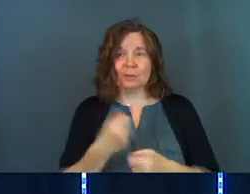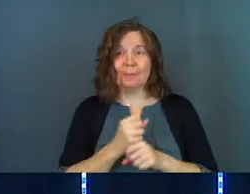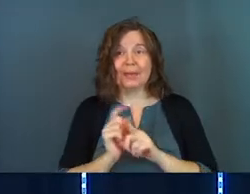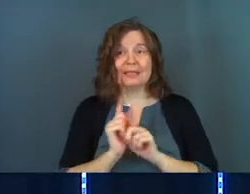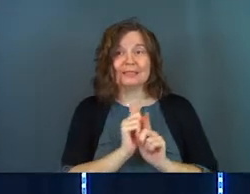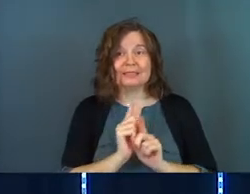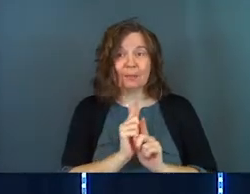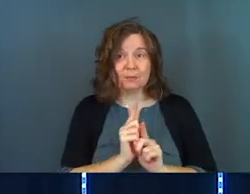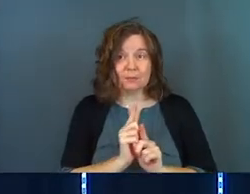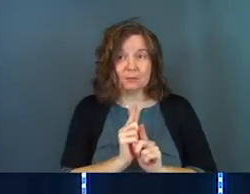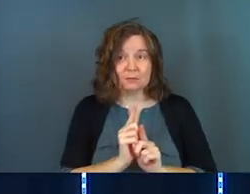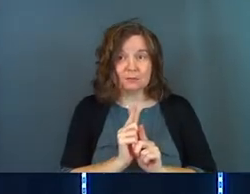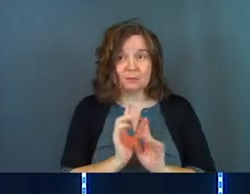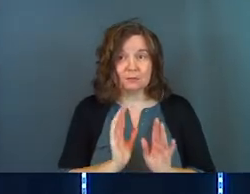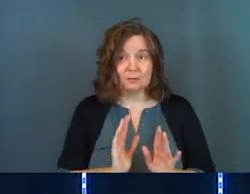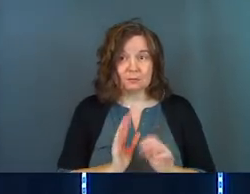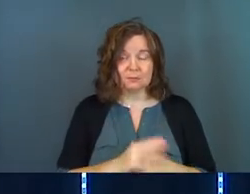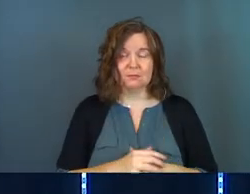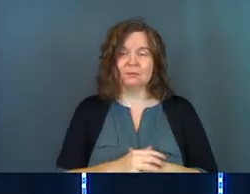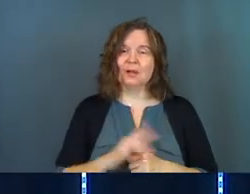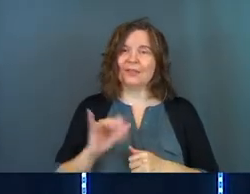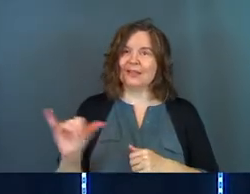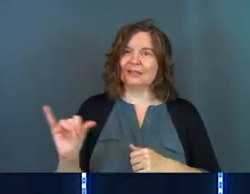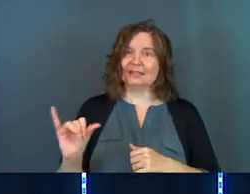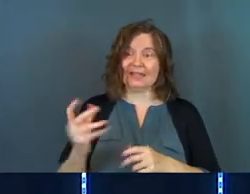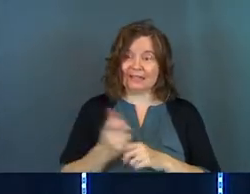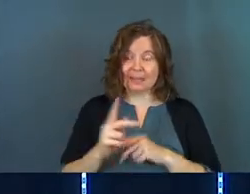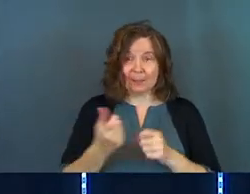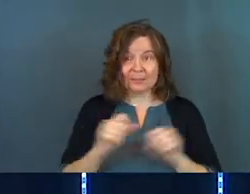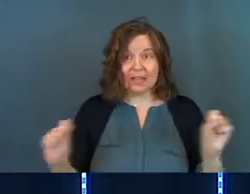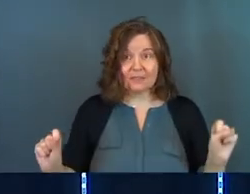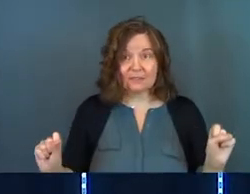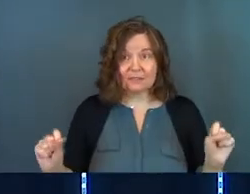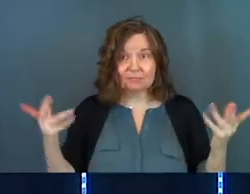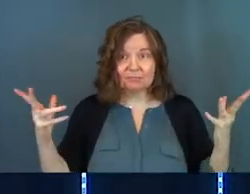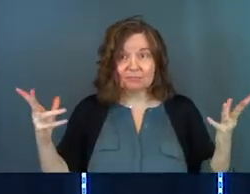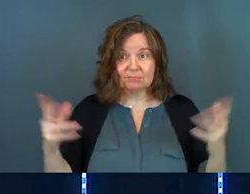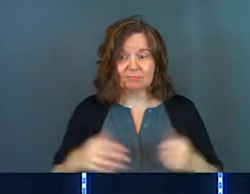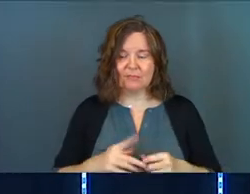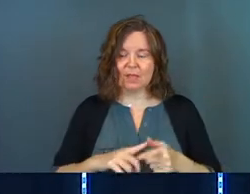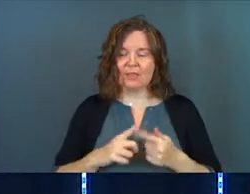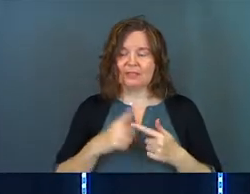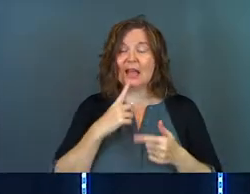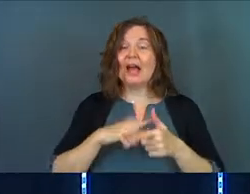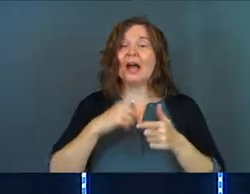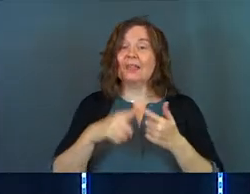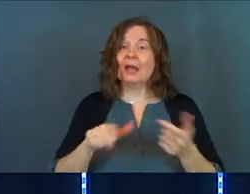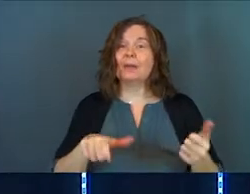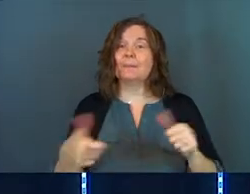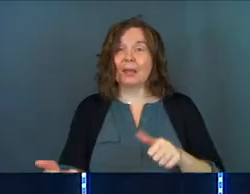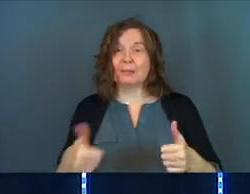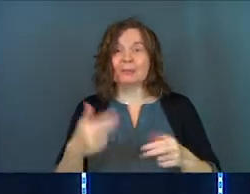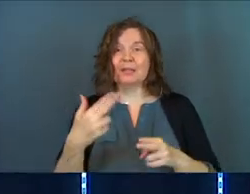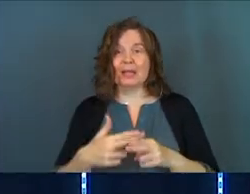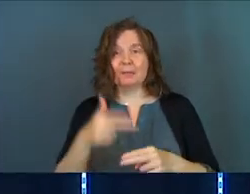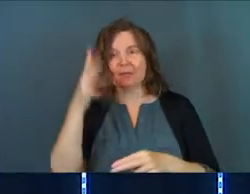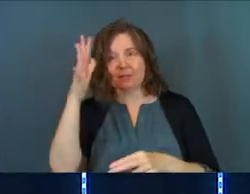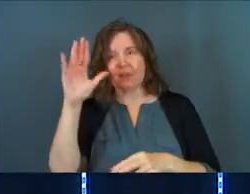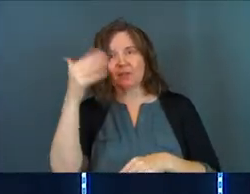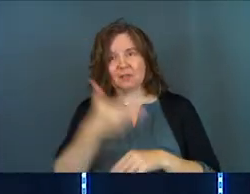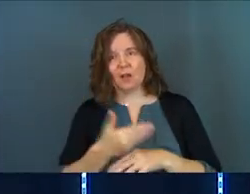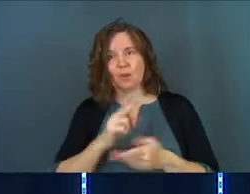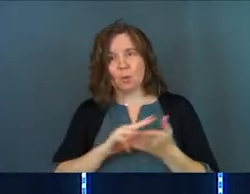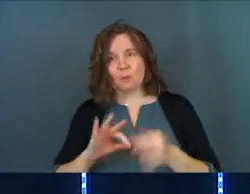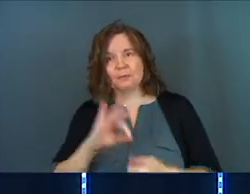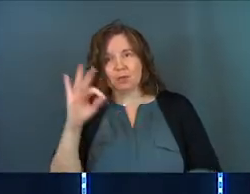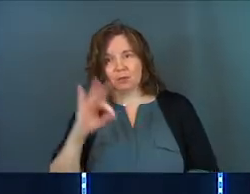and make disciples. And that's like, get people saved. And then he says, and then baptize them in the name of the Father, the